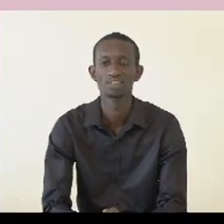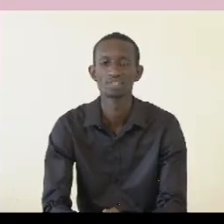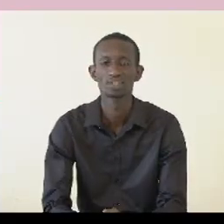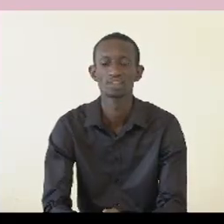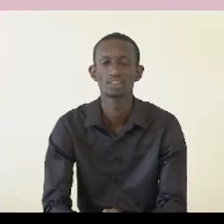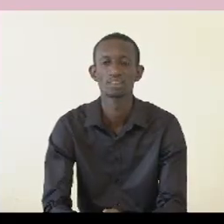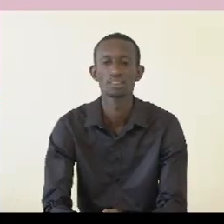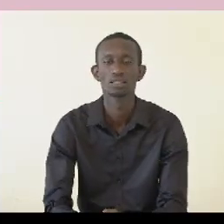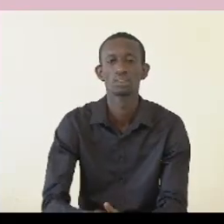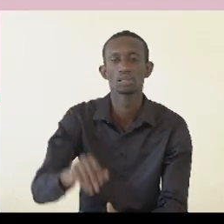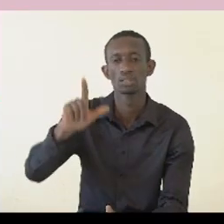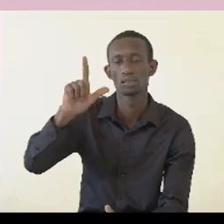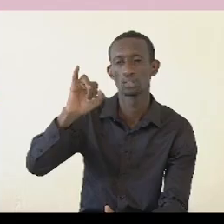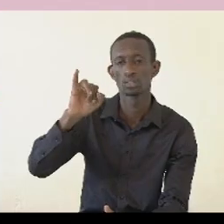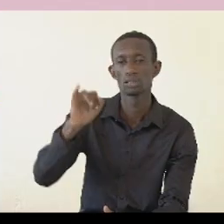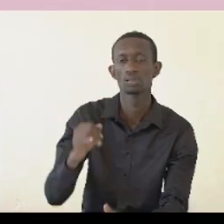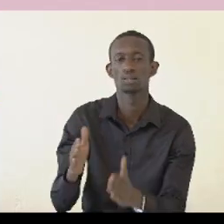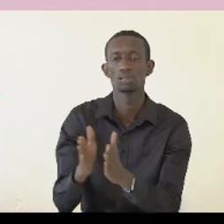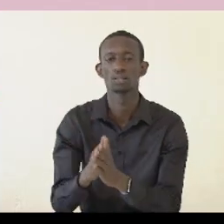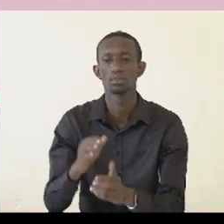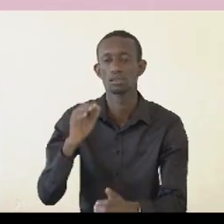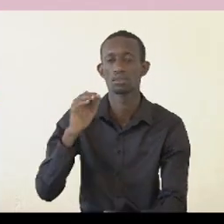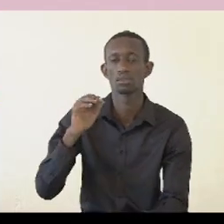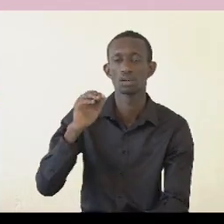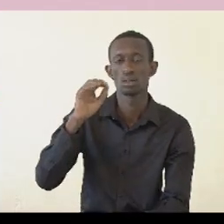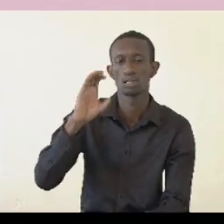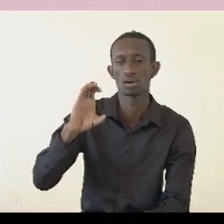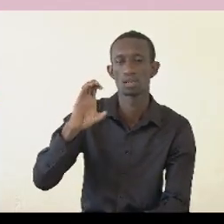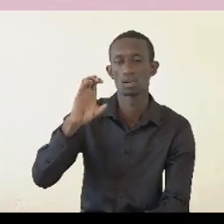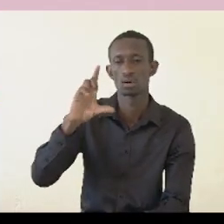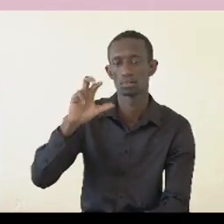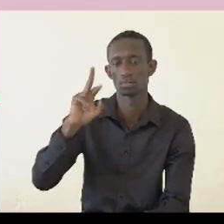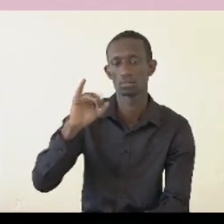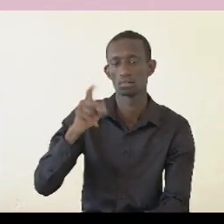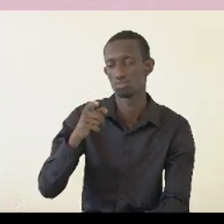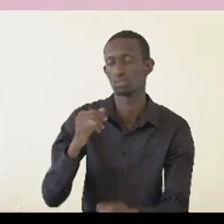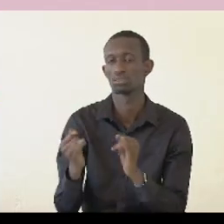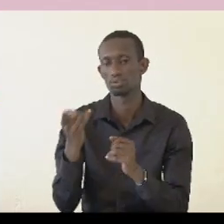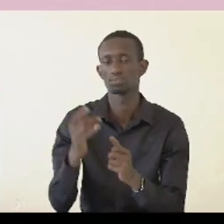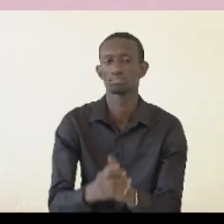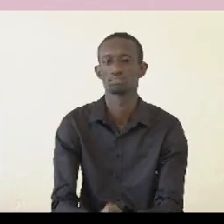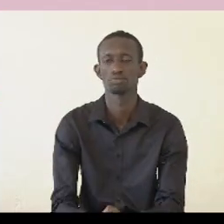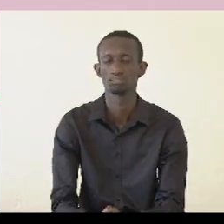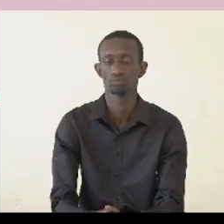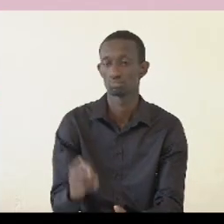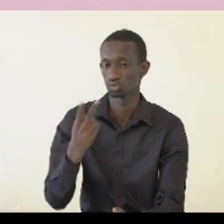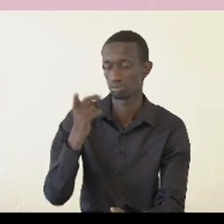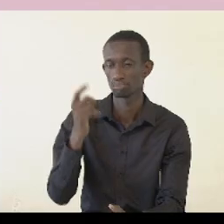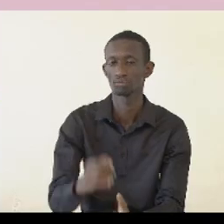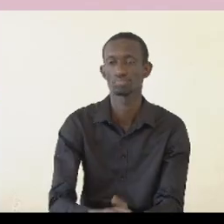Lithium carbonate and calcium hydrogen carbonate, you will try this one. These 2,